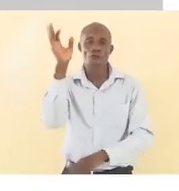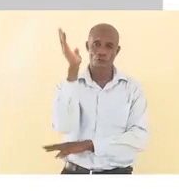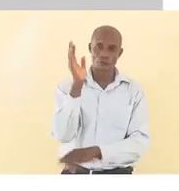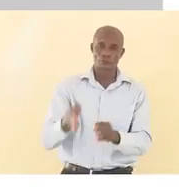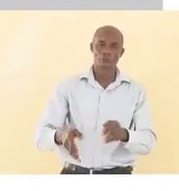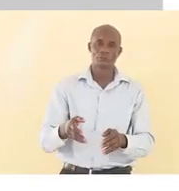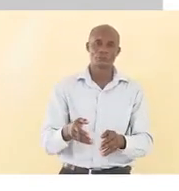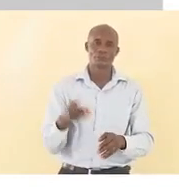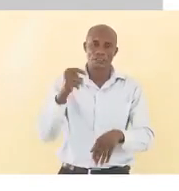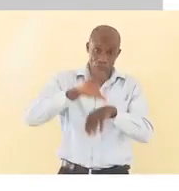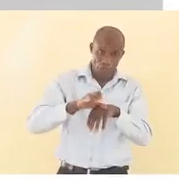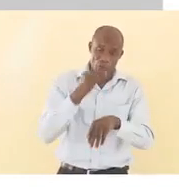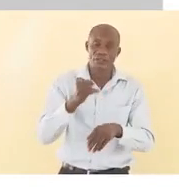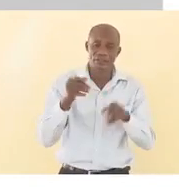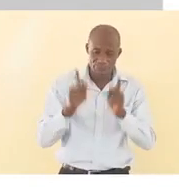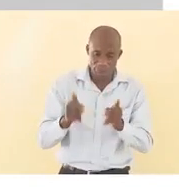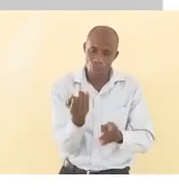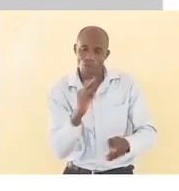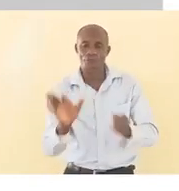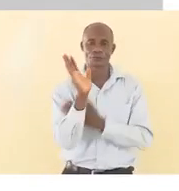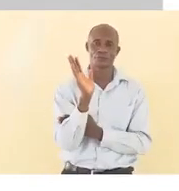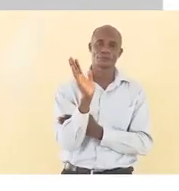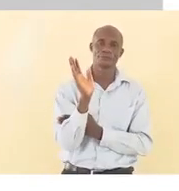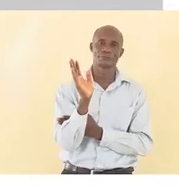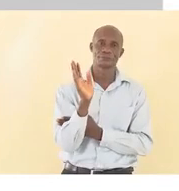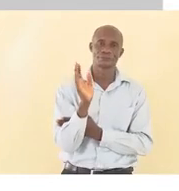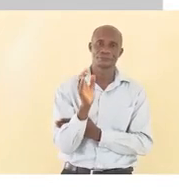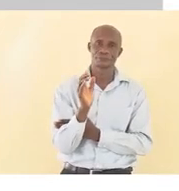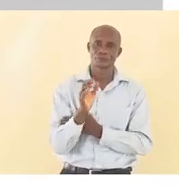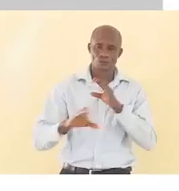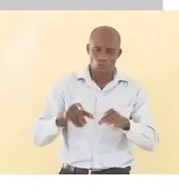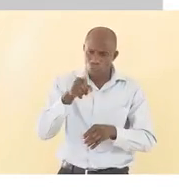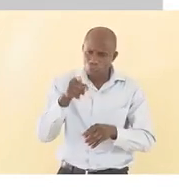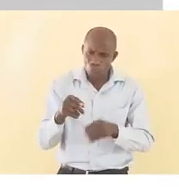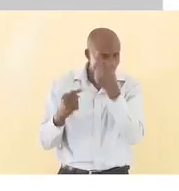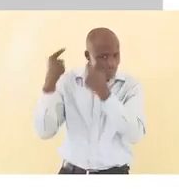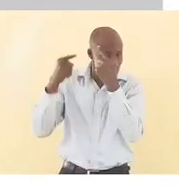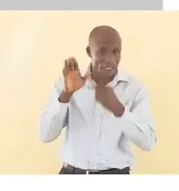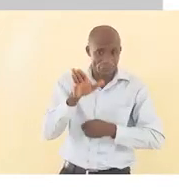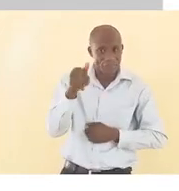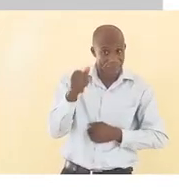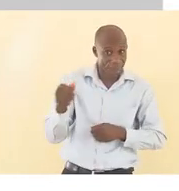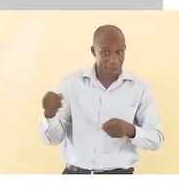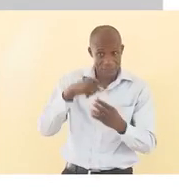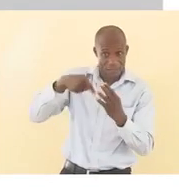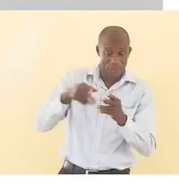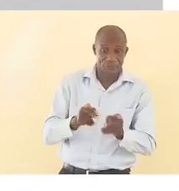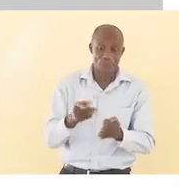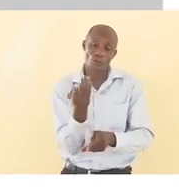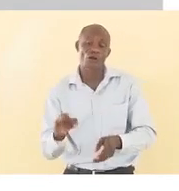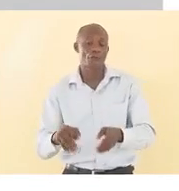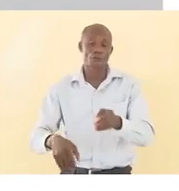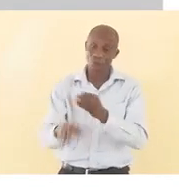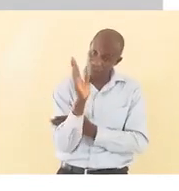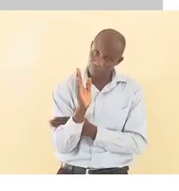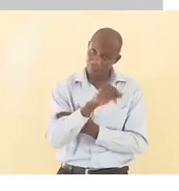is the people of God. Do you consider yourself among the people of God? Then you are